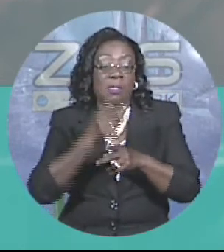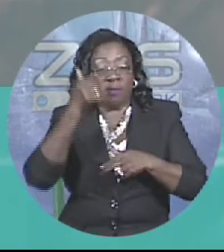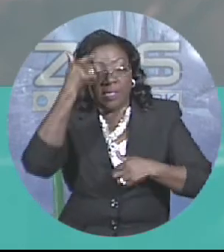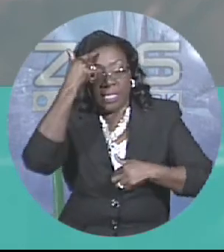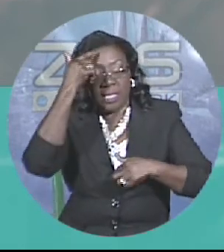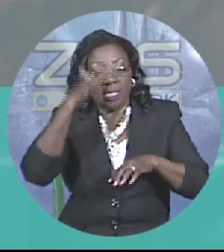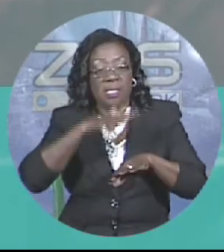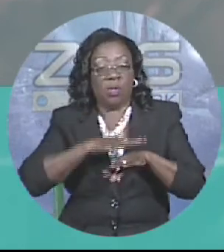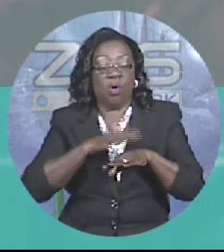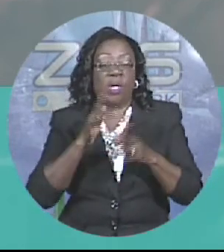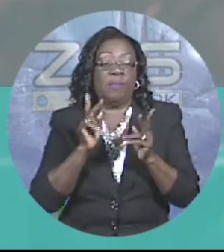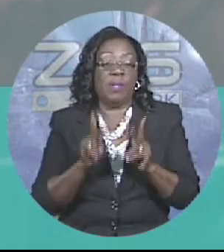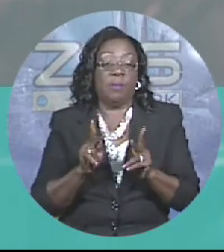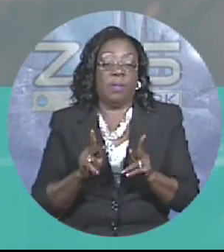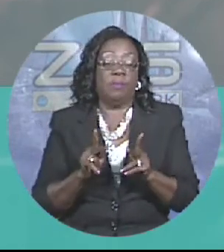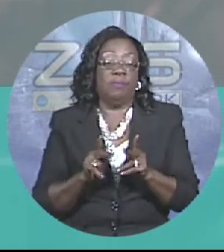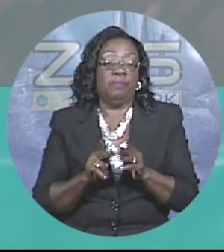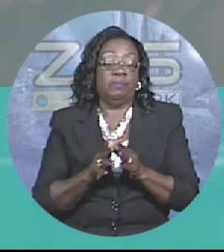abdominal pain,